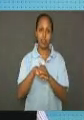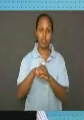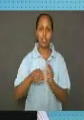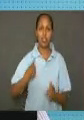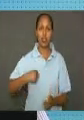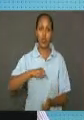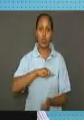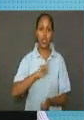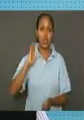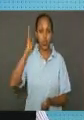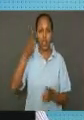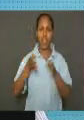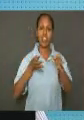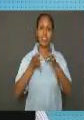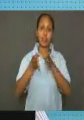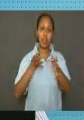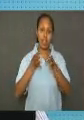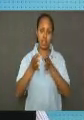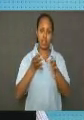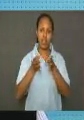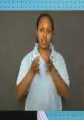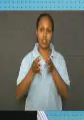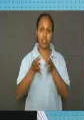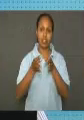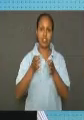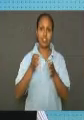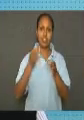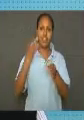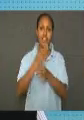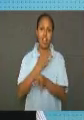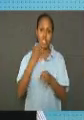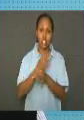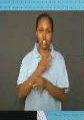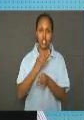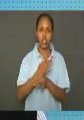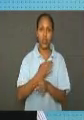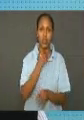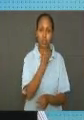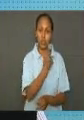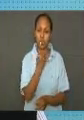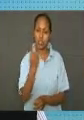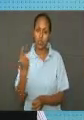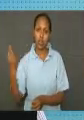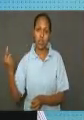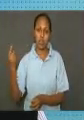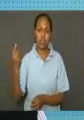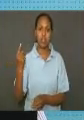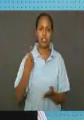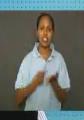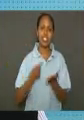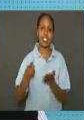We will explain the function of each one of